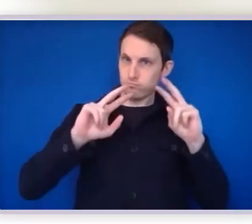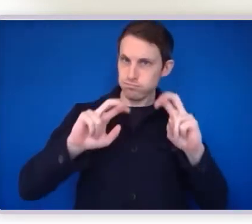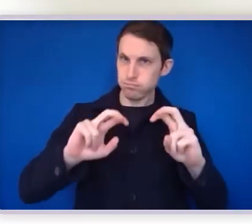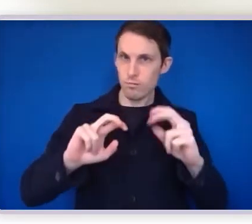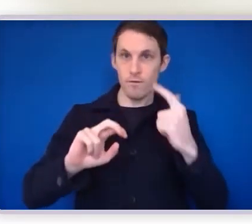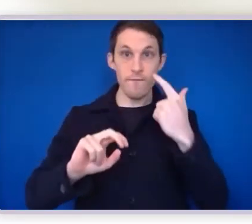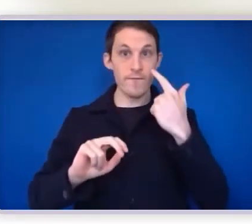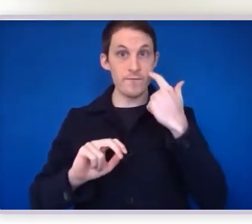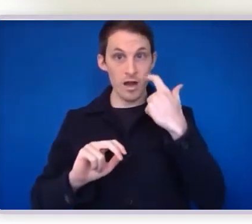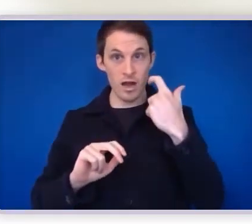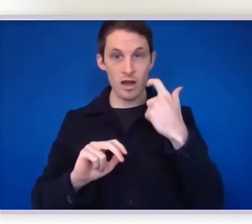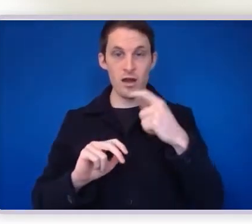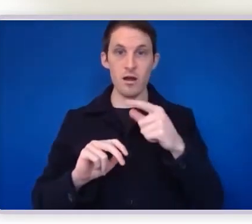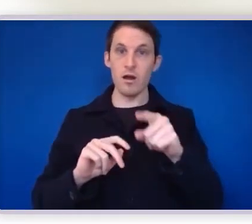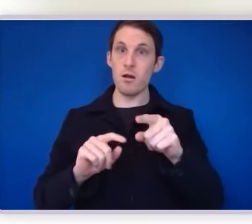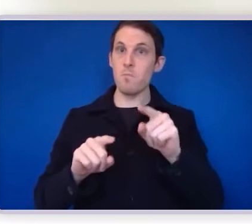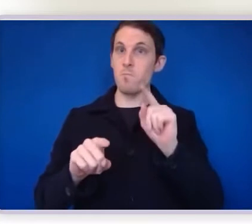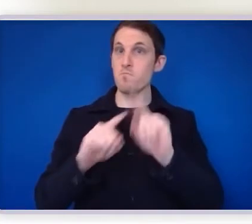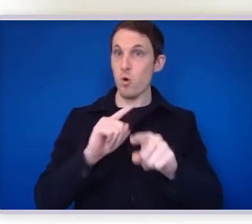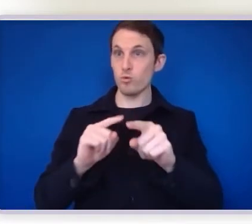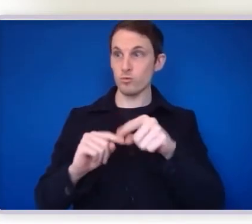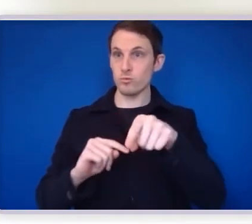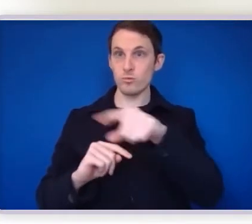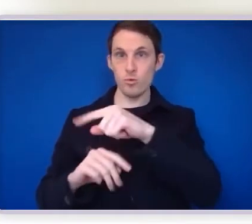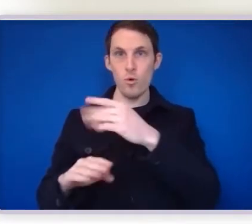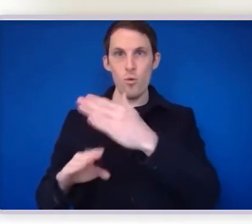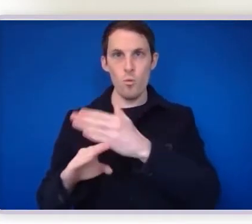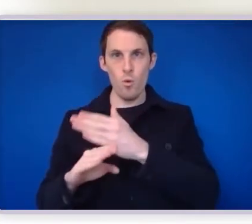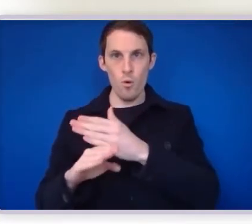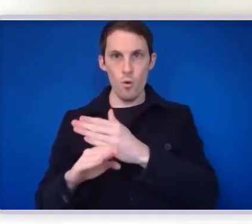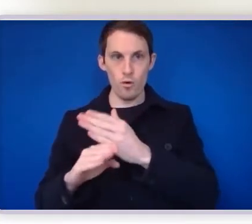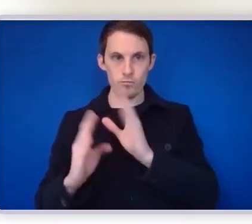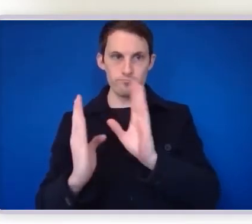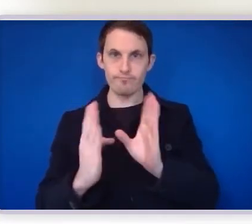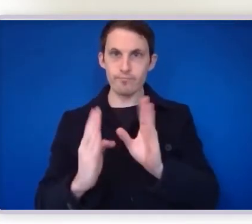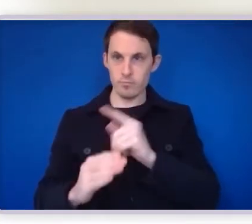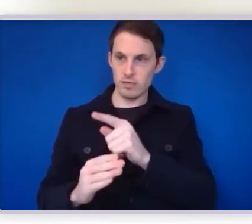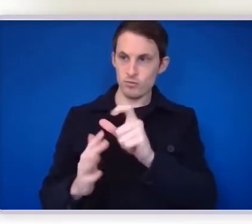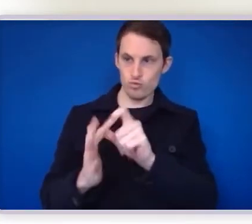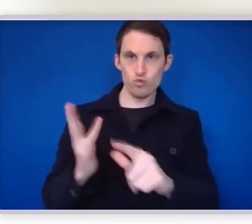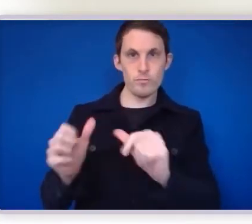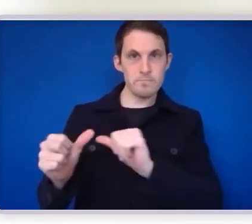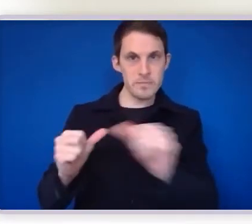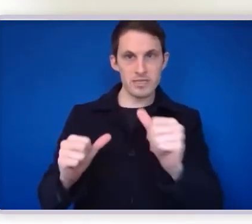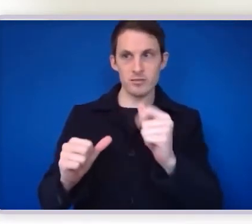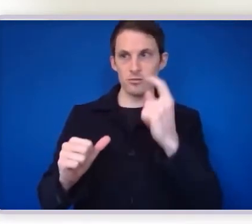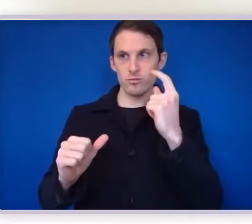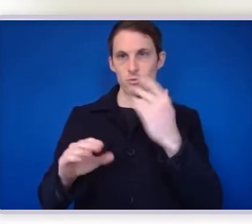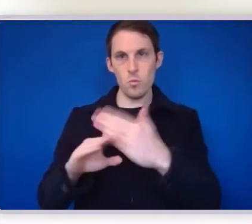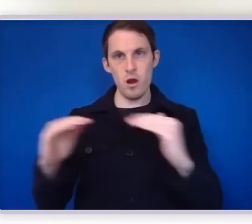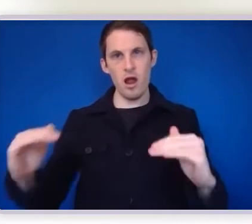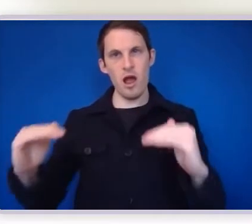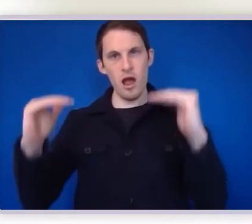sector are doing their best and working at a high standard, and in many ways doing an outstanding job,